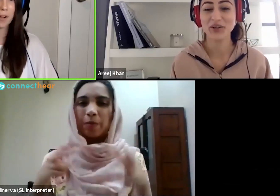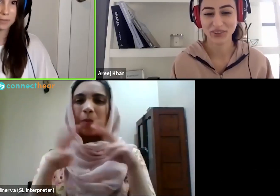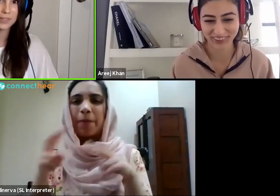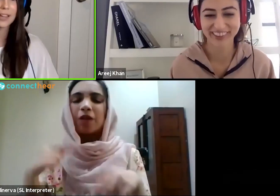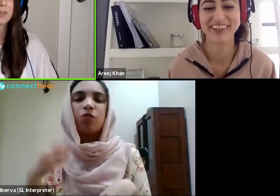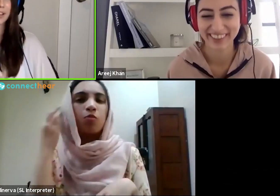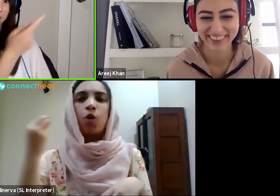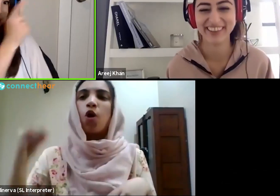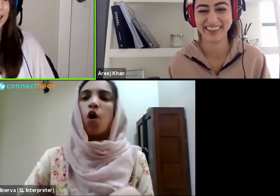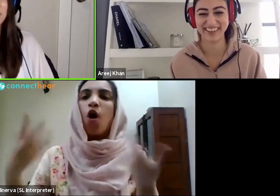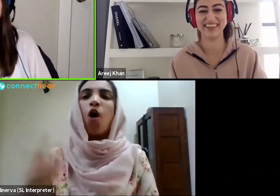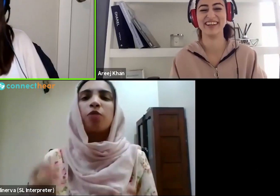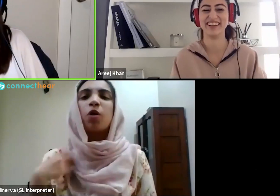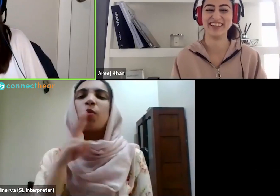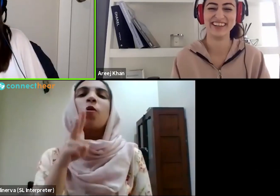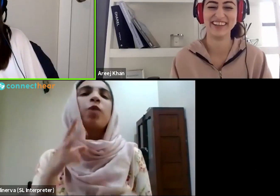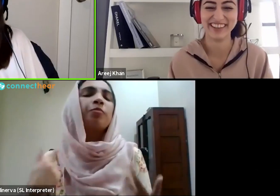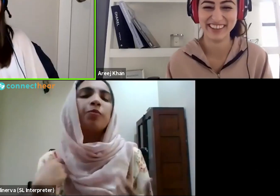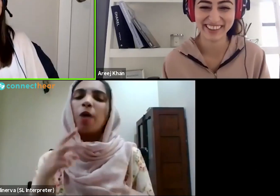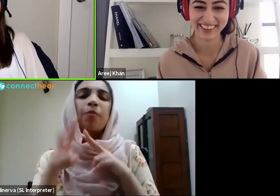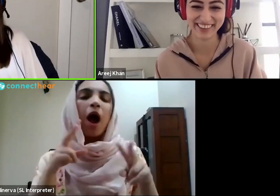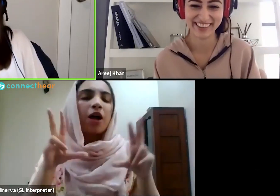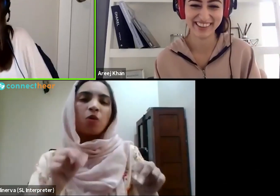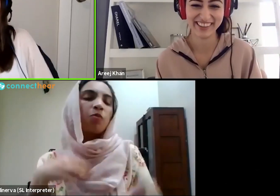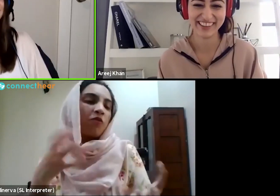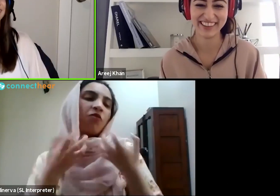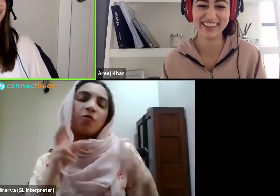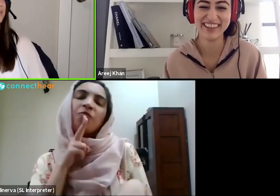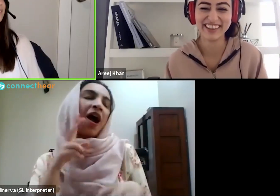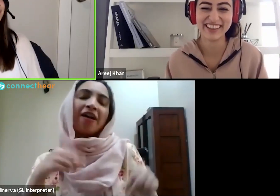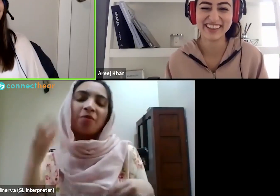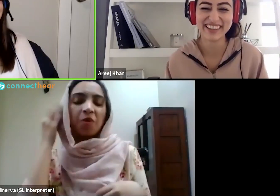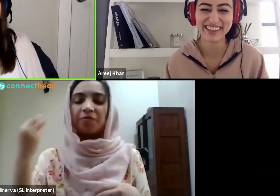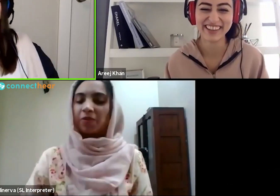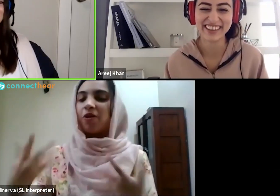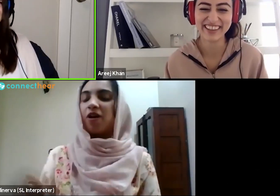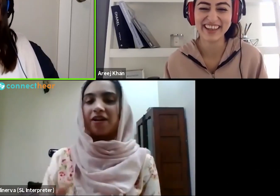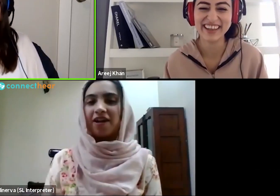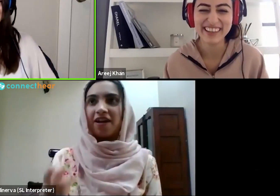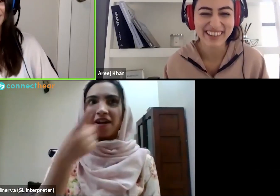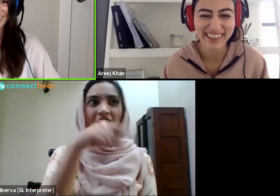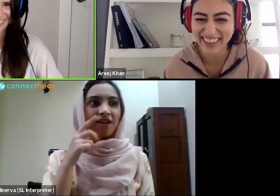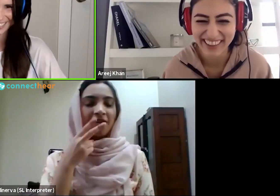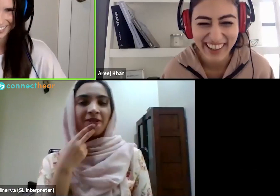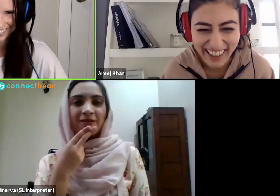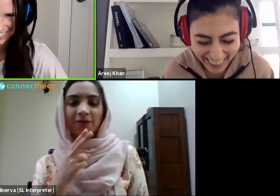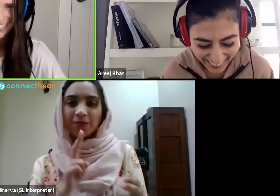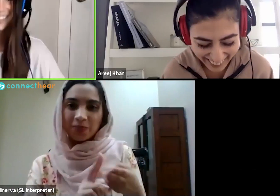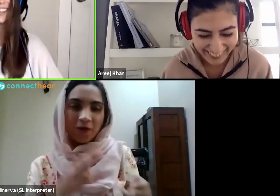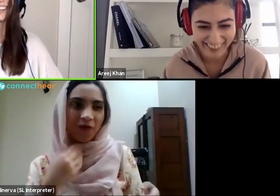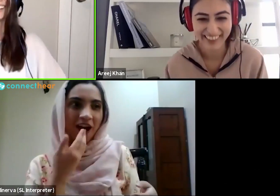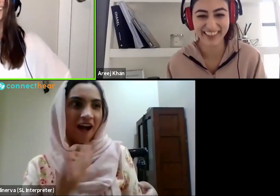my implant off, slammed on the counter, and walked out of the room. And he just looked at me and was like, I don't know what to do with this.